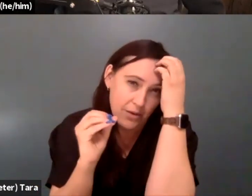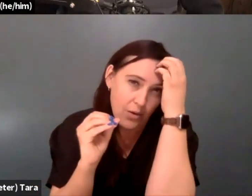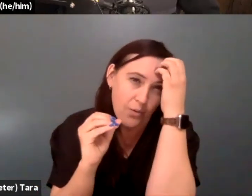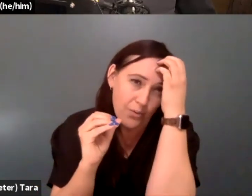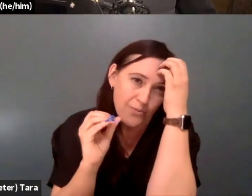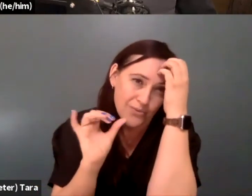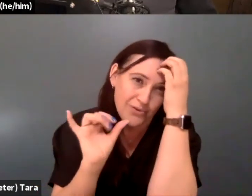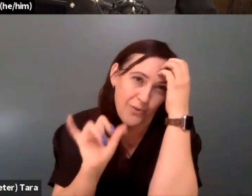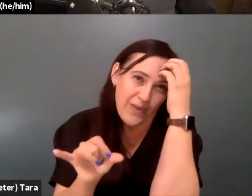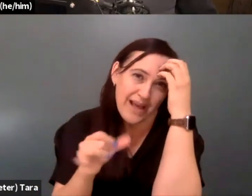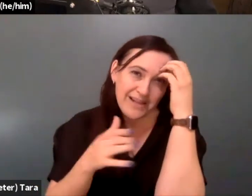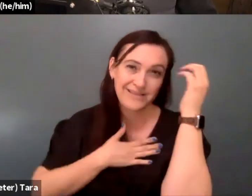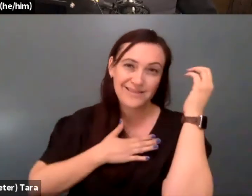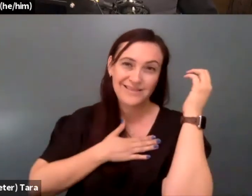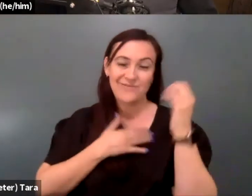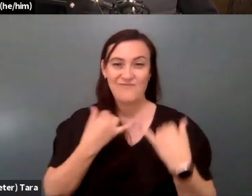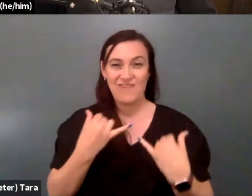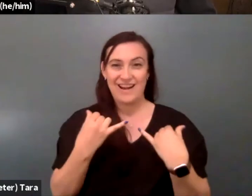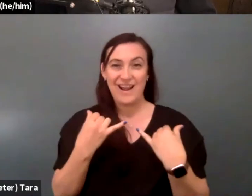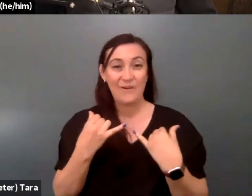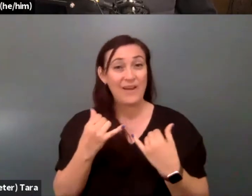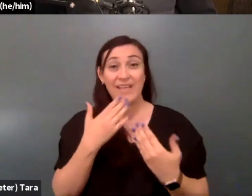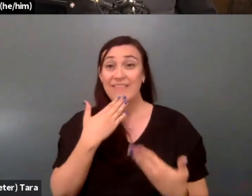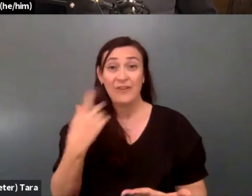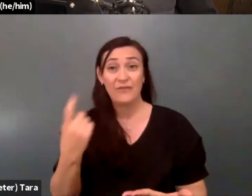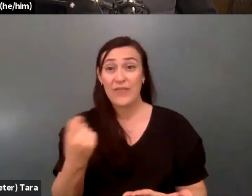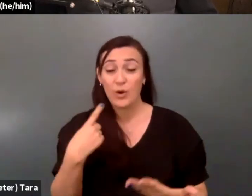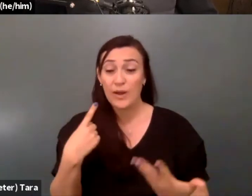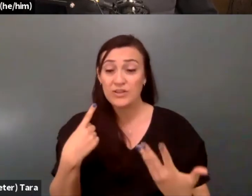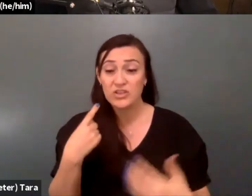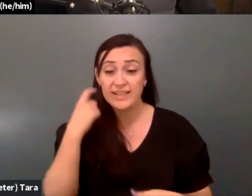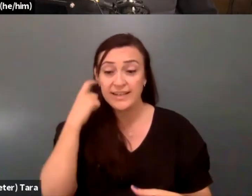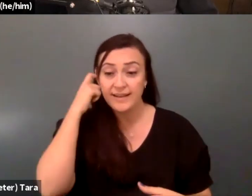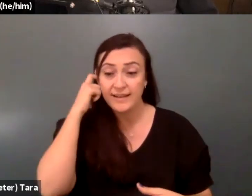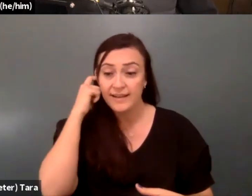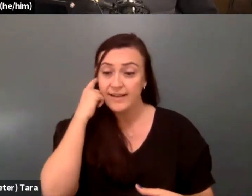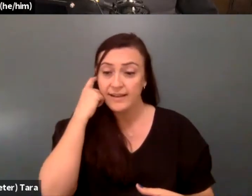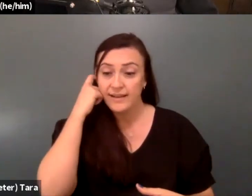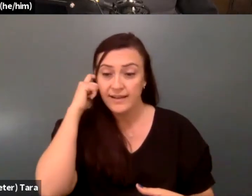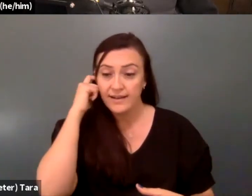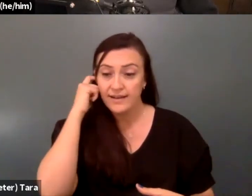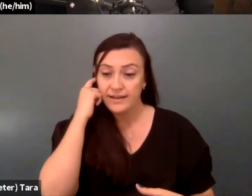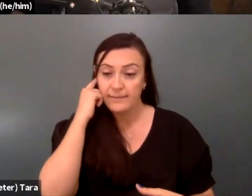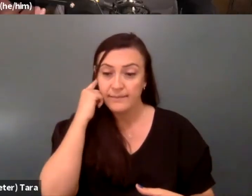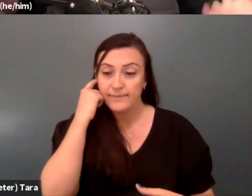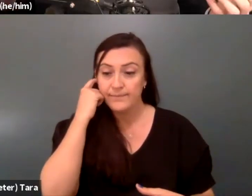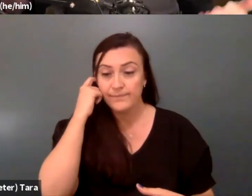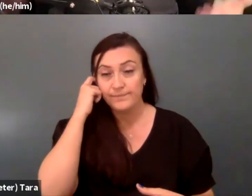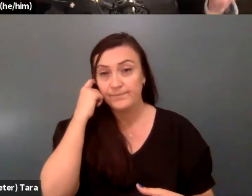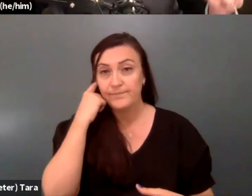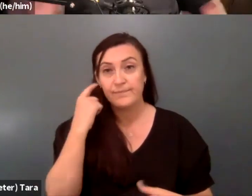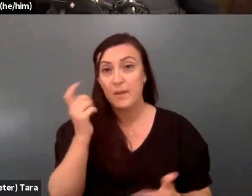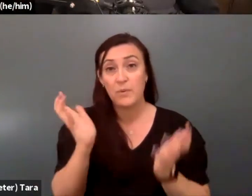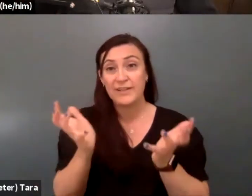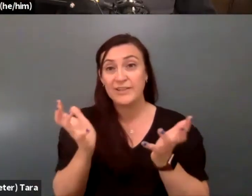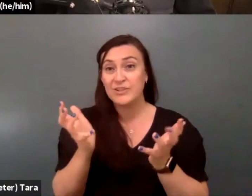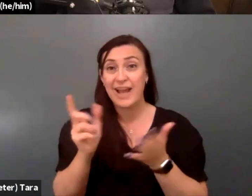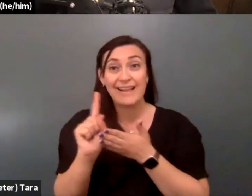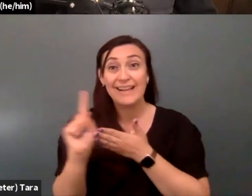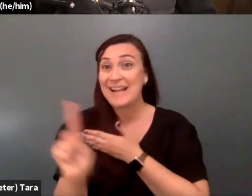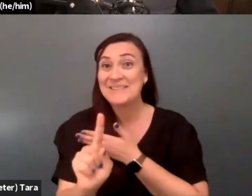where I am right now with it. Thank you for that question. And maybe we can chat in like a week after I have some time